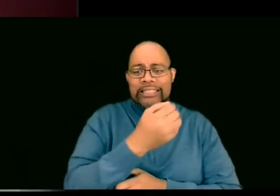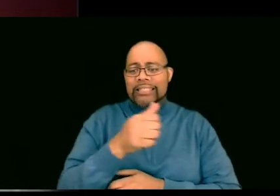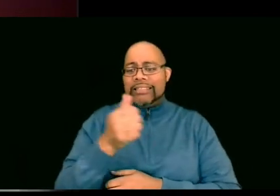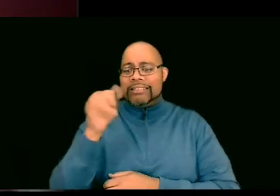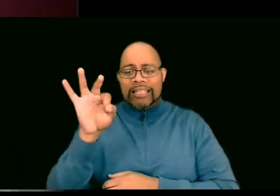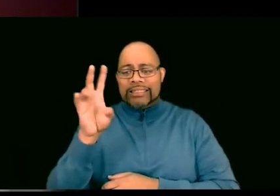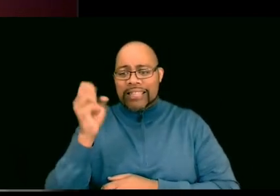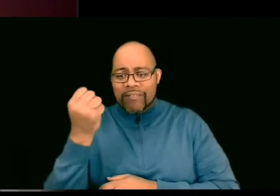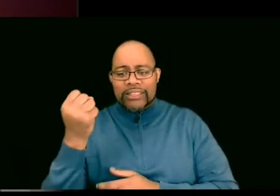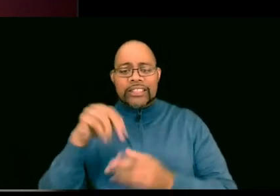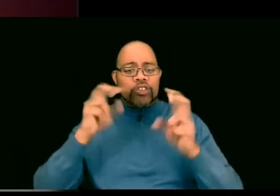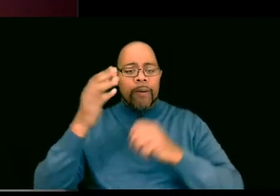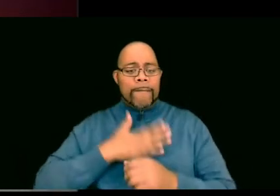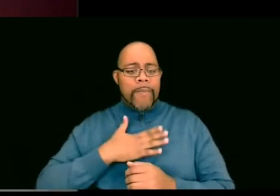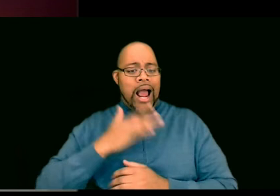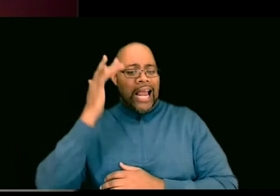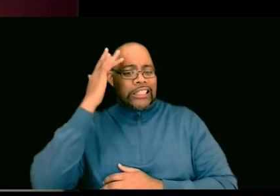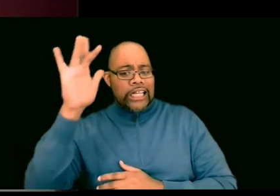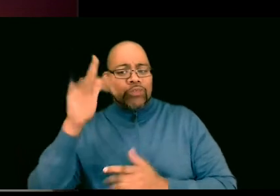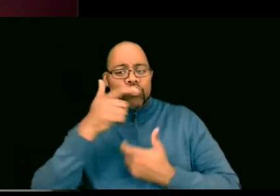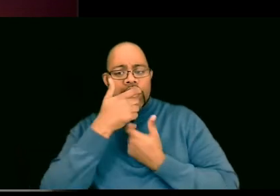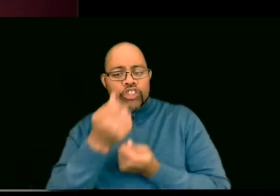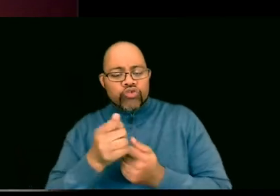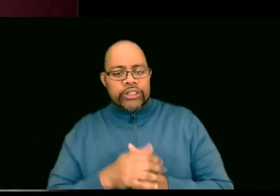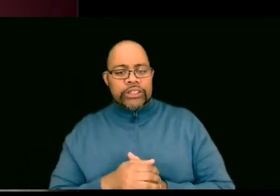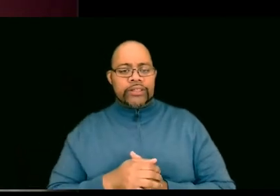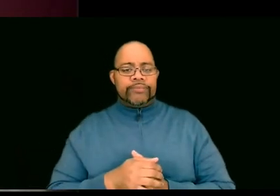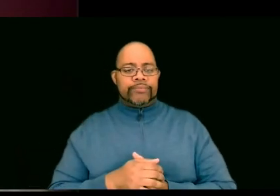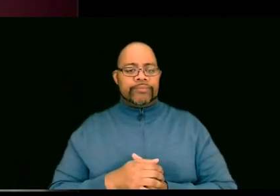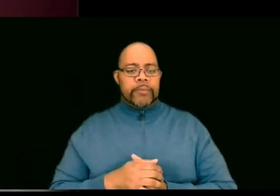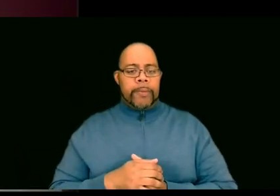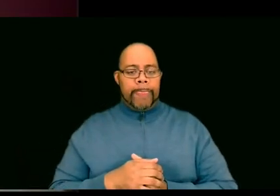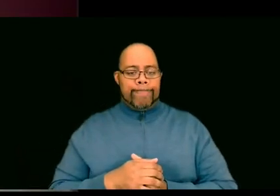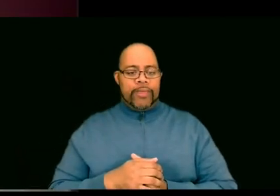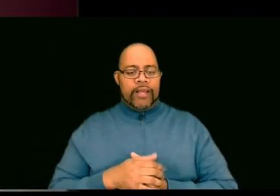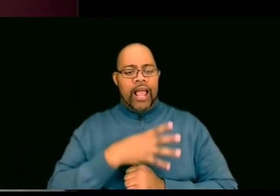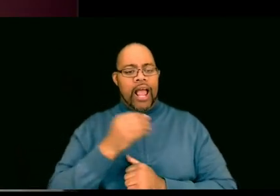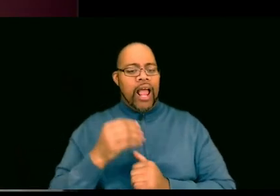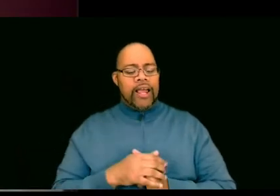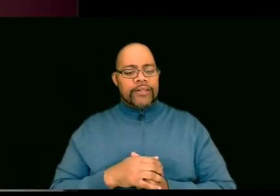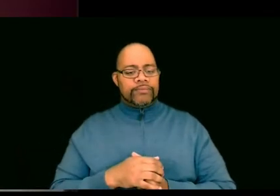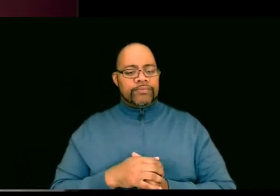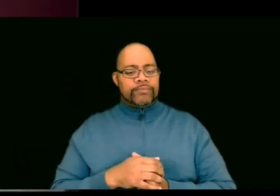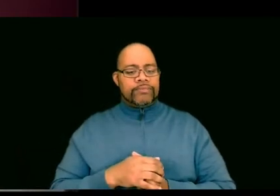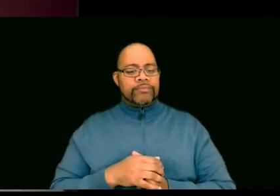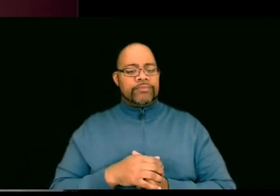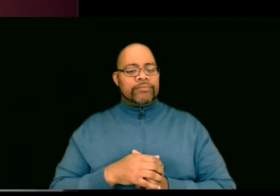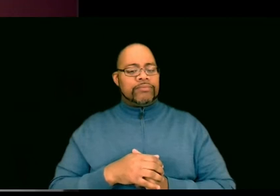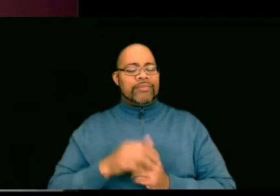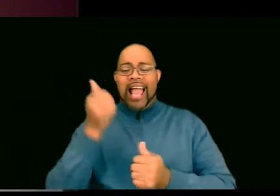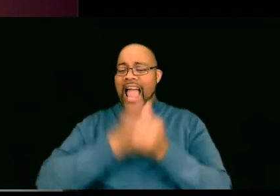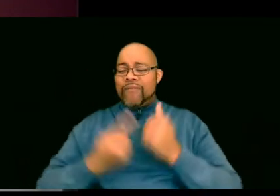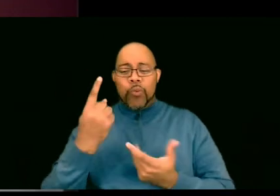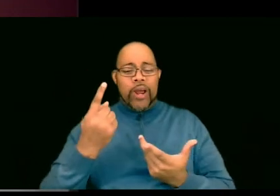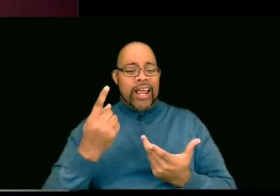the 70s in terms of my intellectual interests. And it was in the